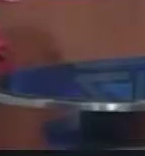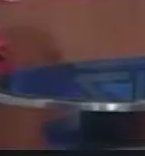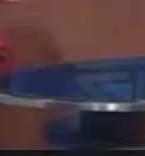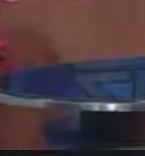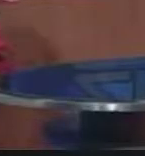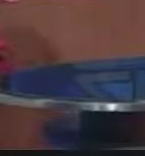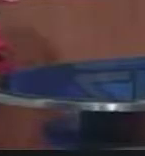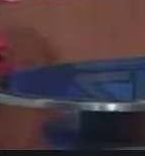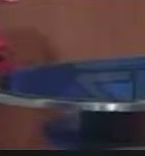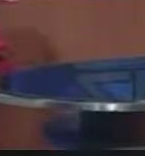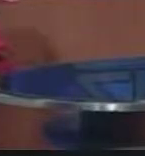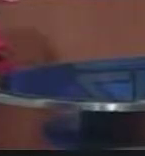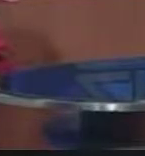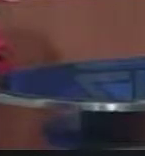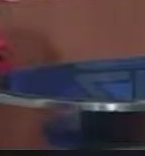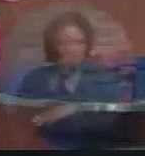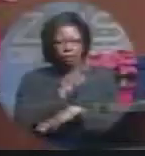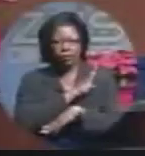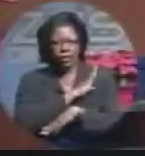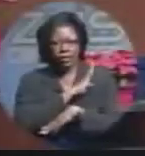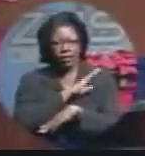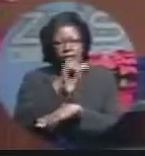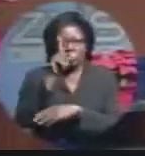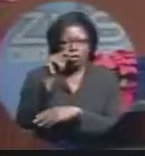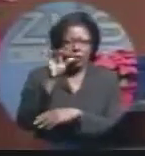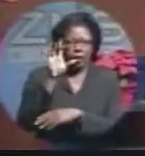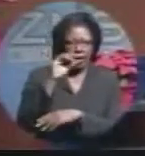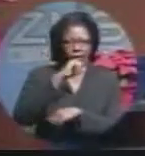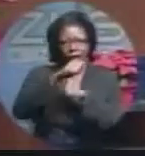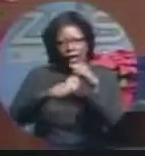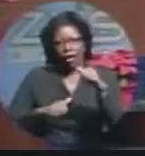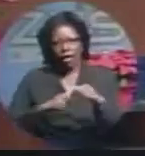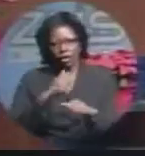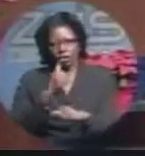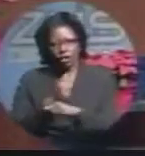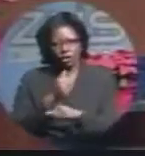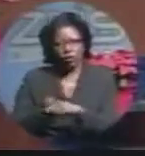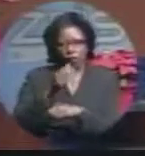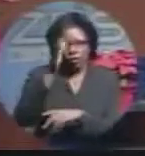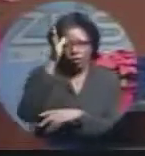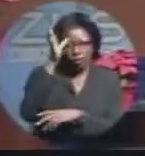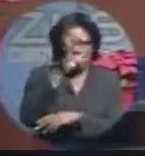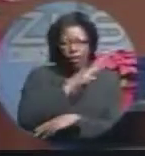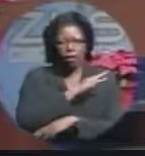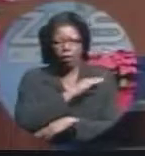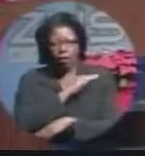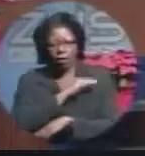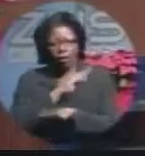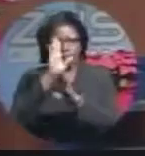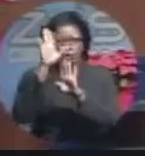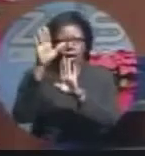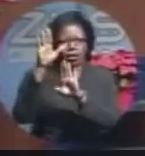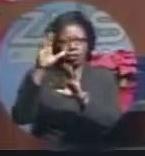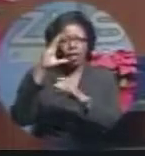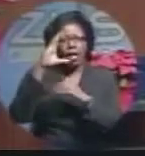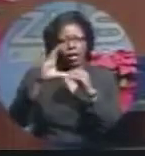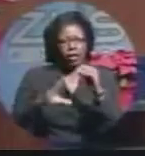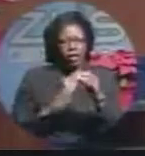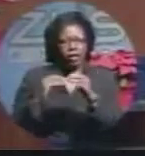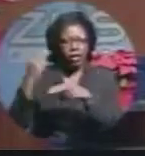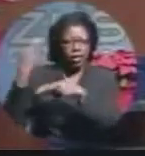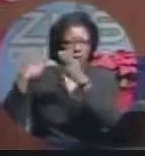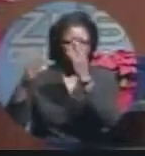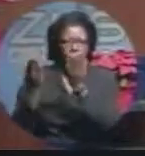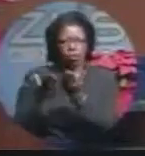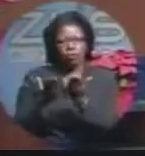Welcome to sports, everybody. I'm Jonathan Benson. The 28th annual Father Martian Peters Basketball Classic in the history books. Our Julian